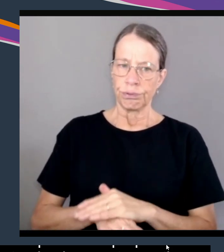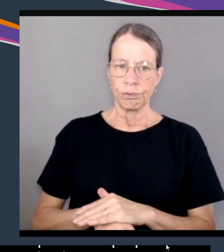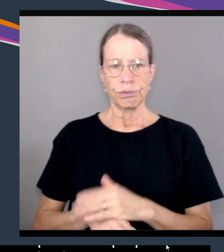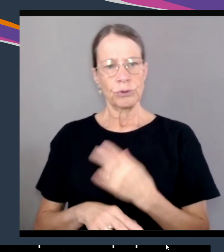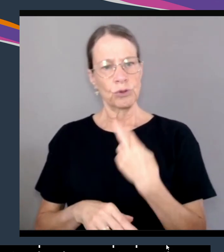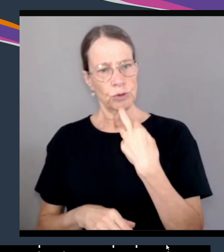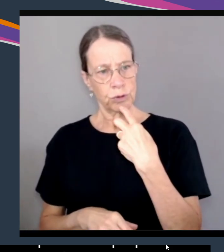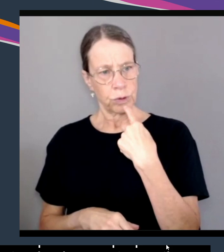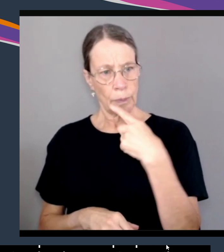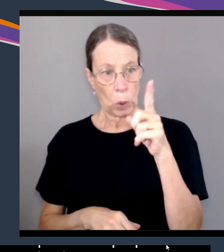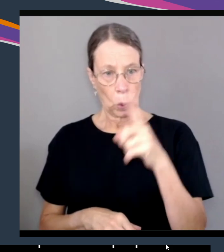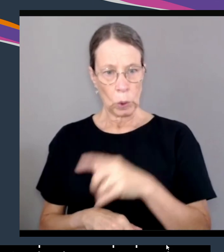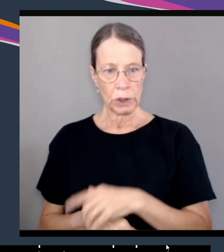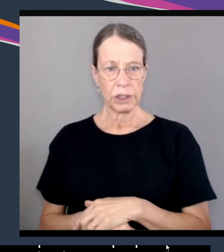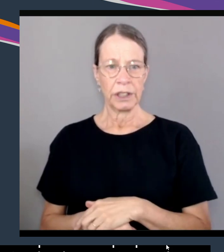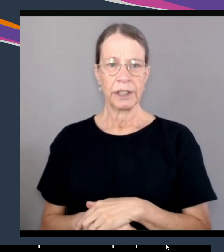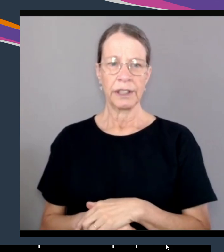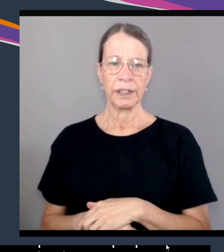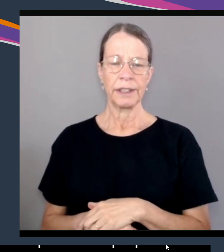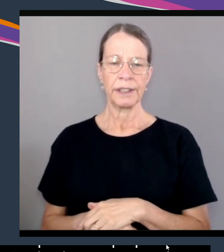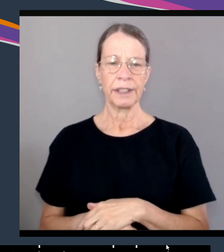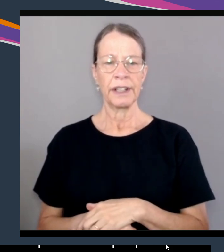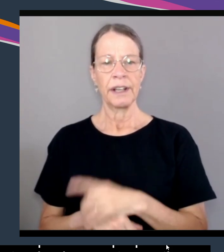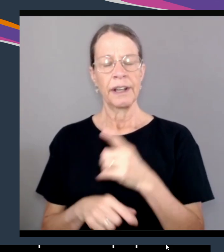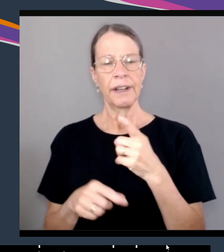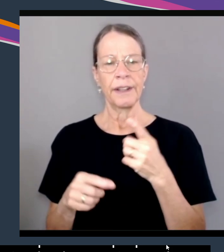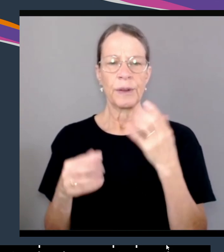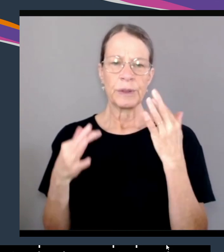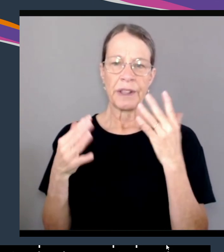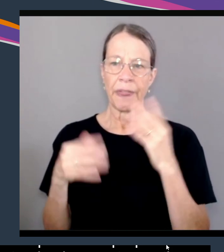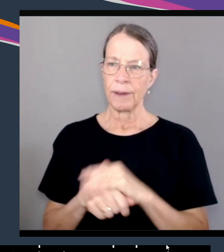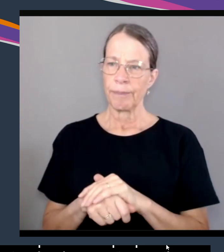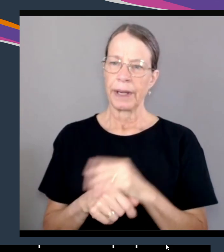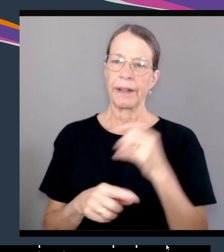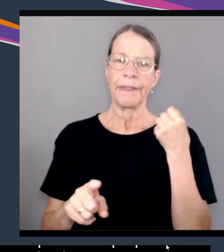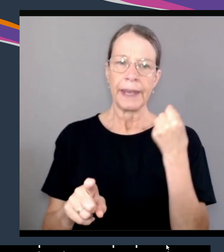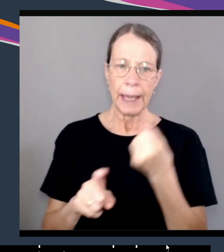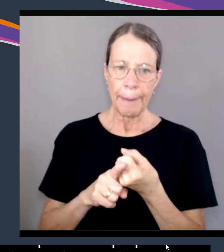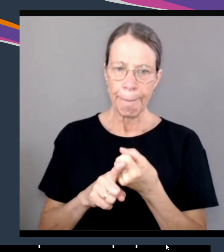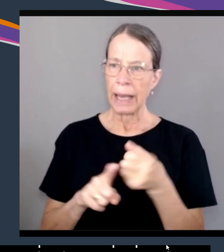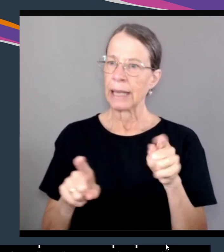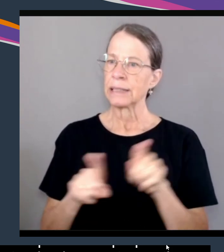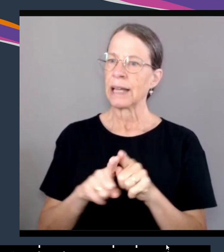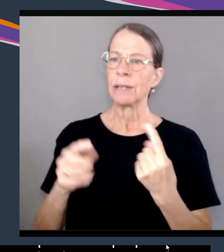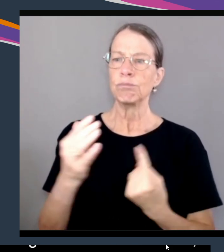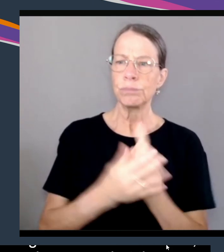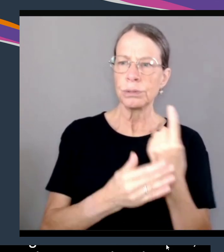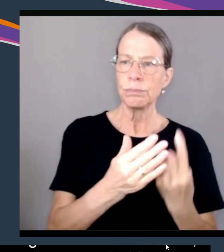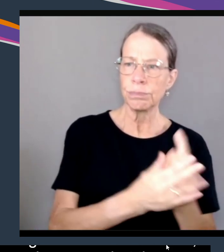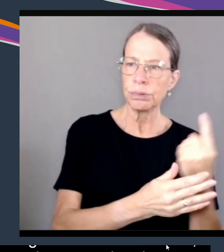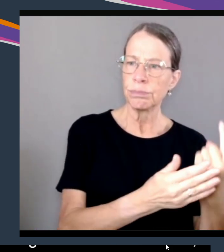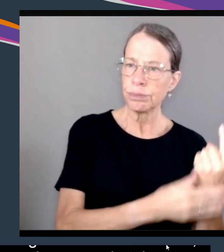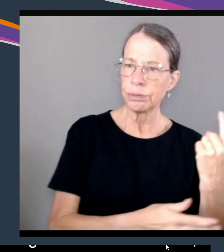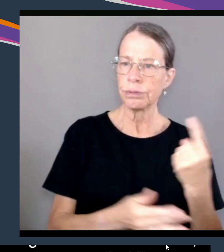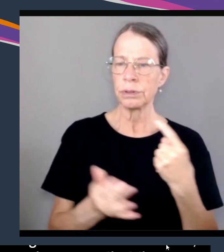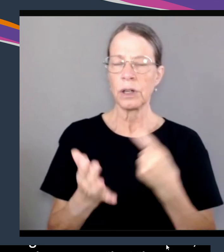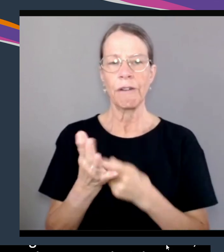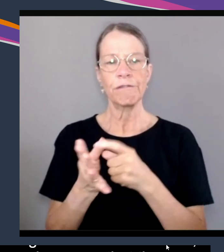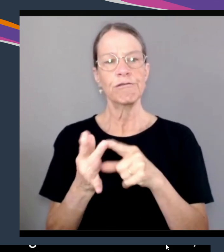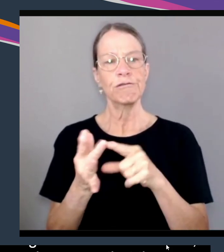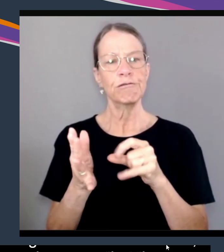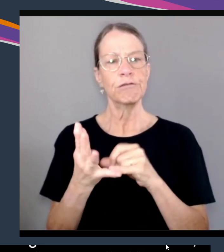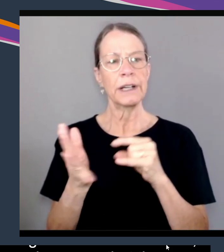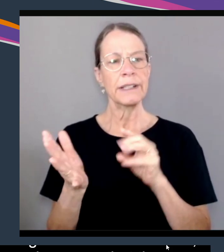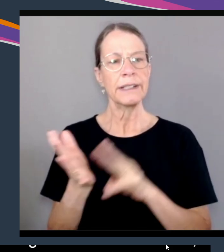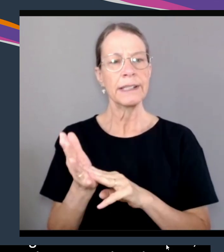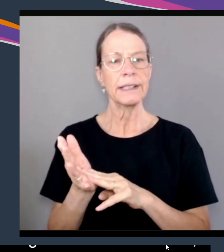that interrogated the impact and incidence of racism in the higher education sector. It was described by